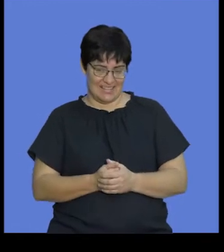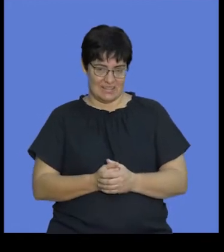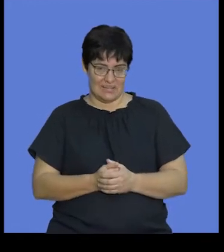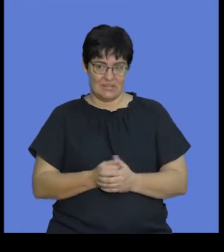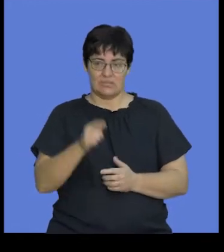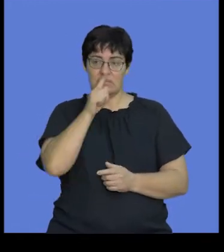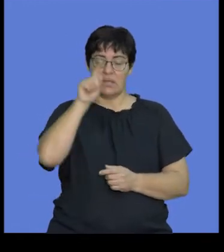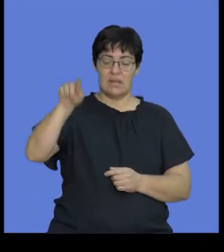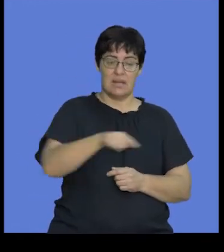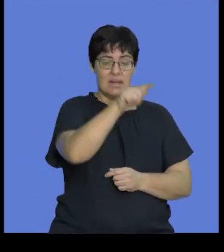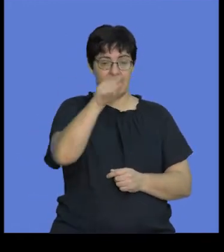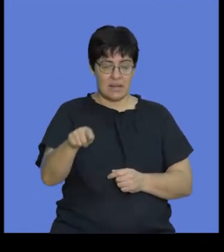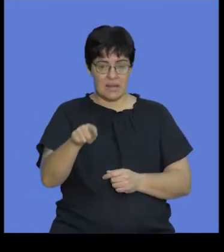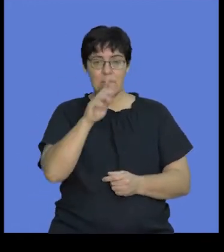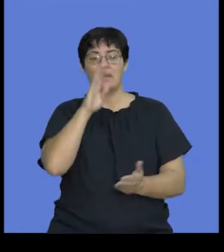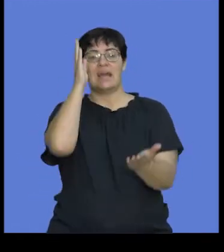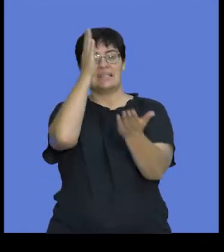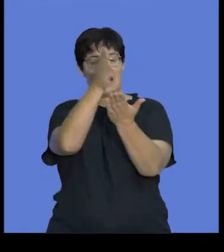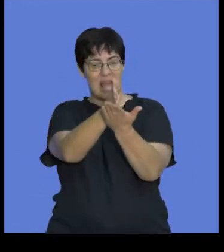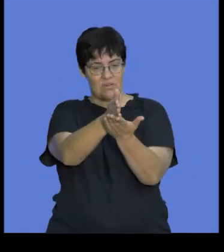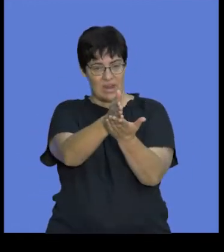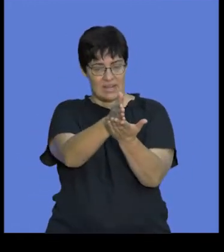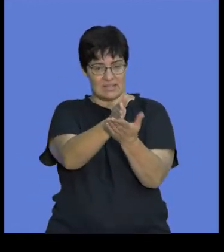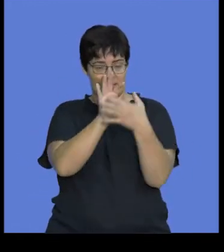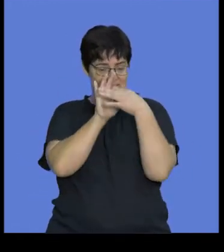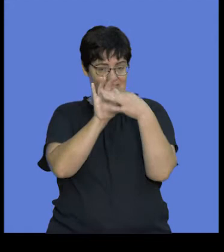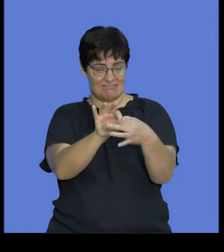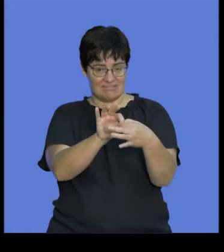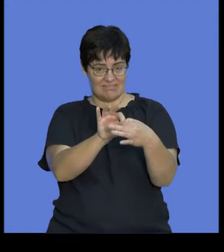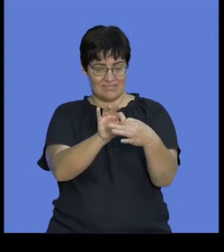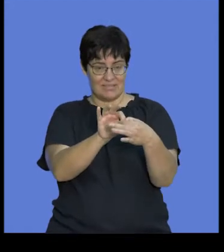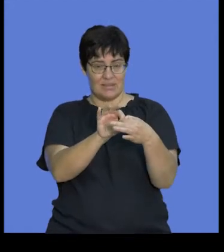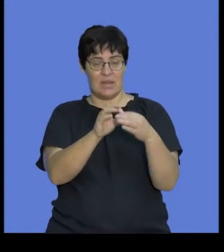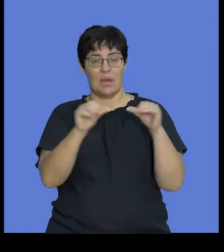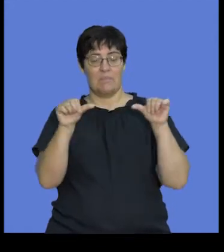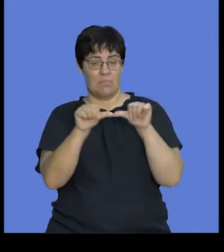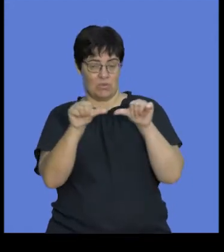Remember, that sign means directly